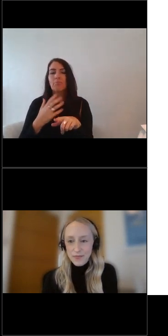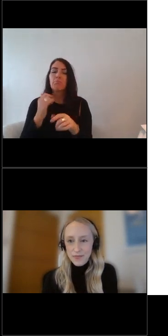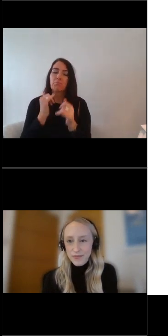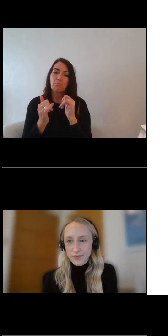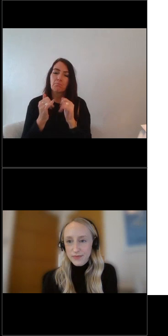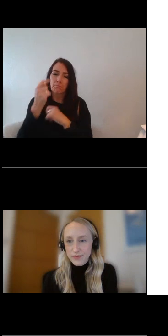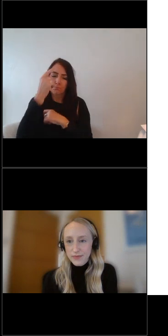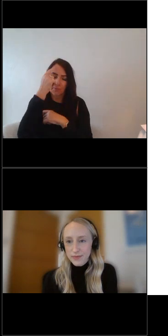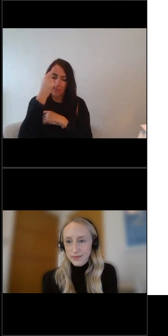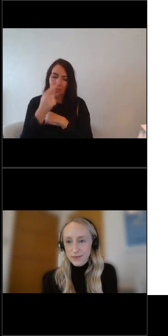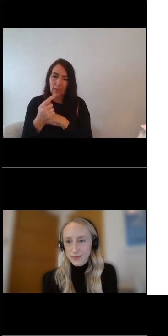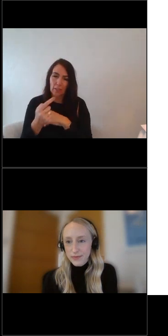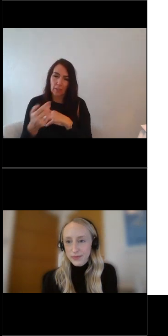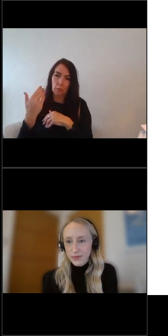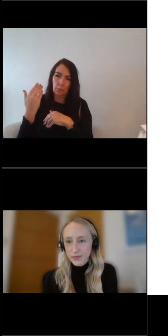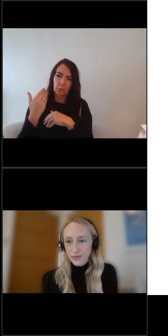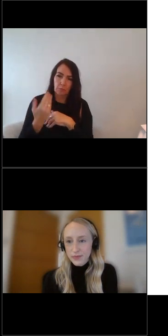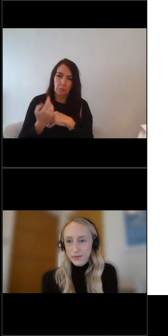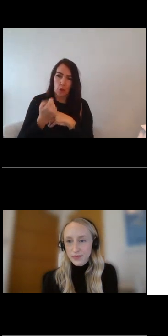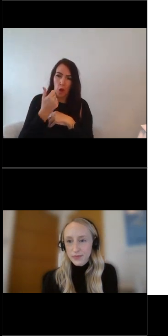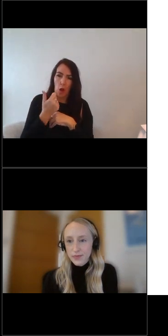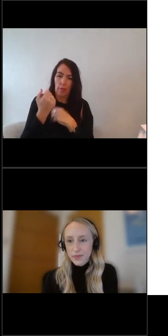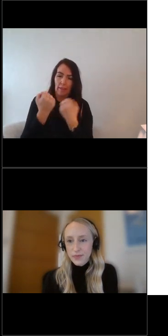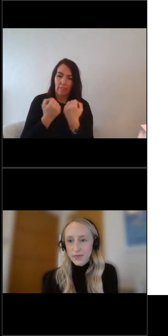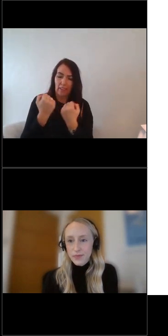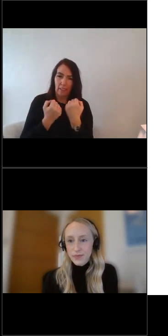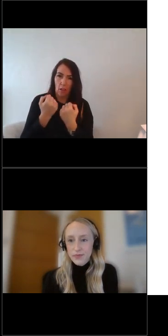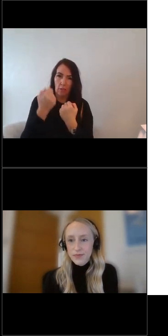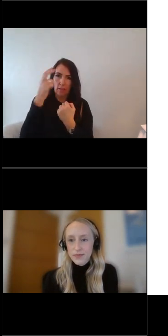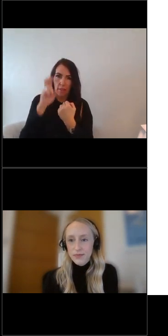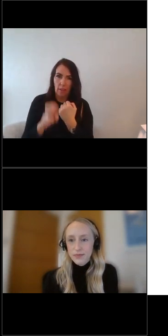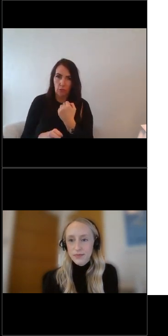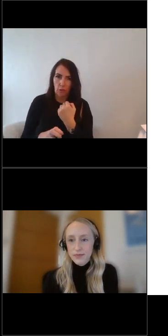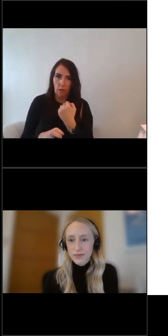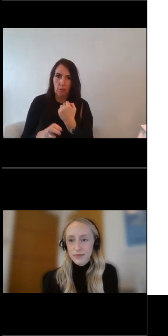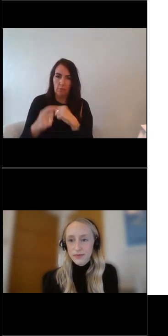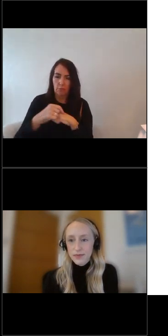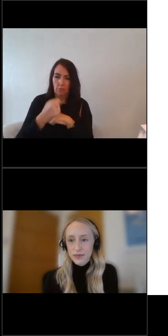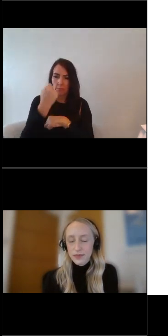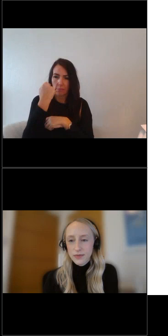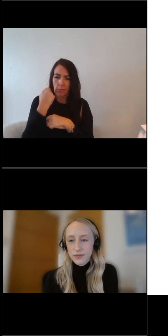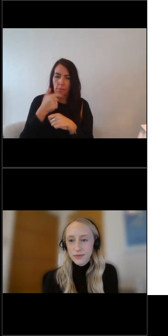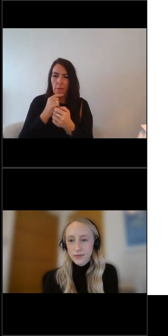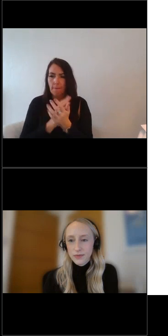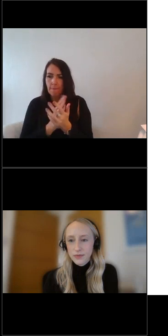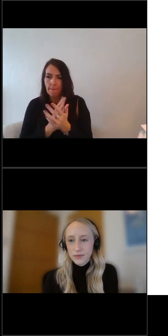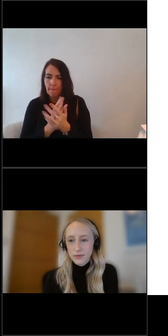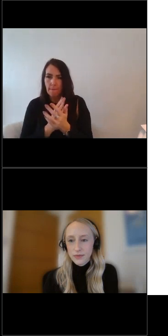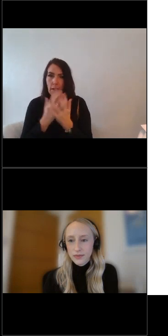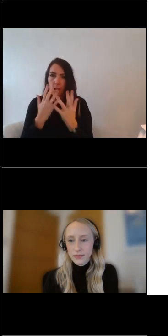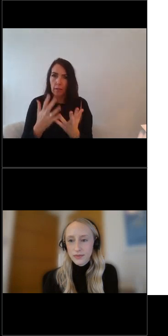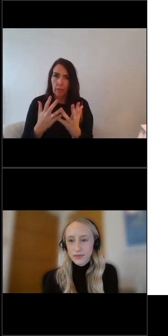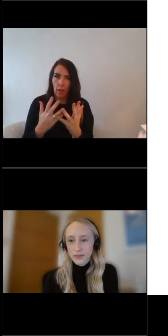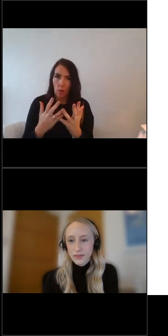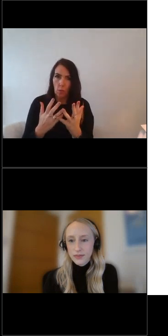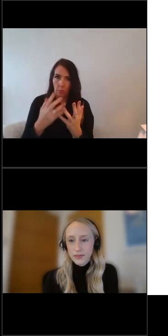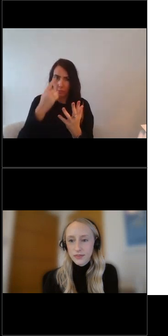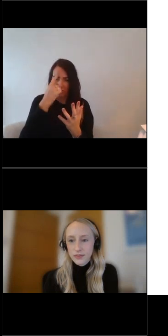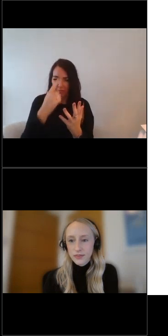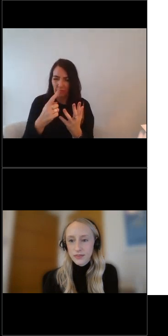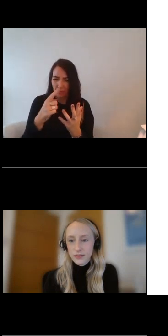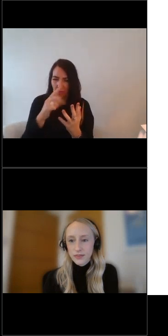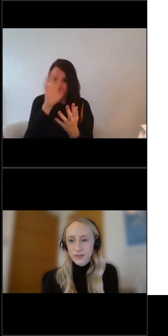early take-up of electric vehicles in fleets were the van that hardly goes anywhere. Now, I have to question that approach in the sense